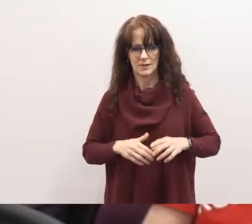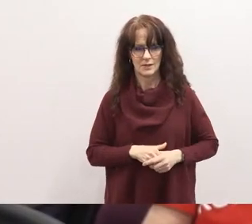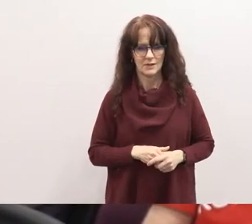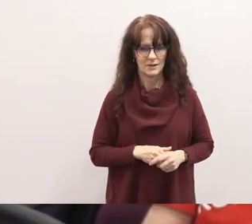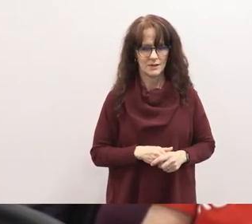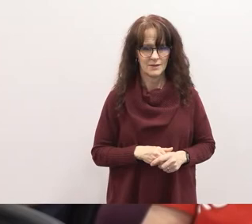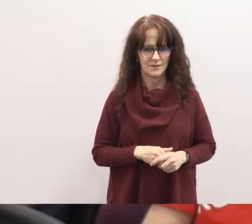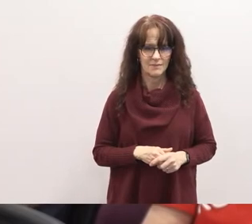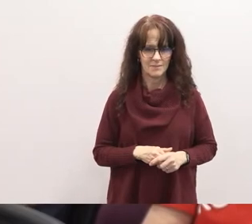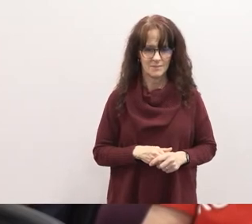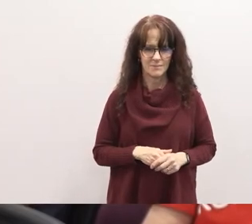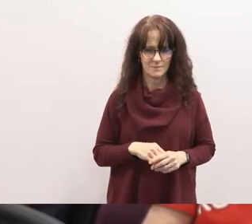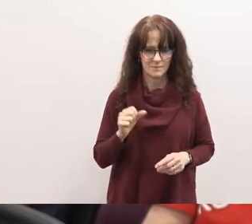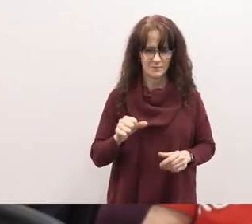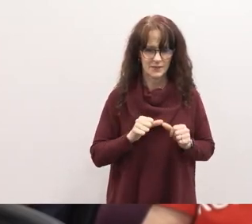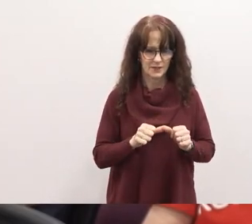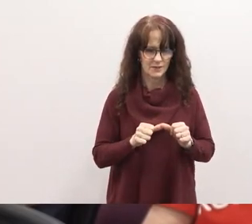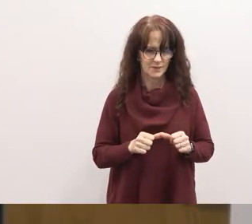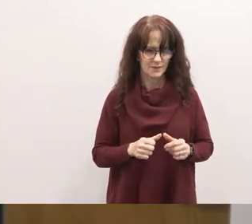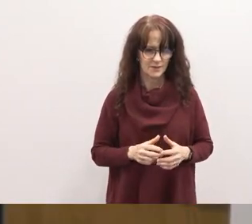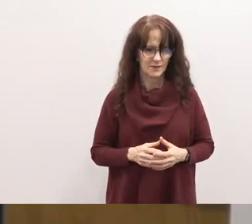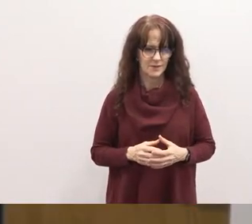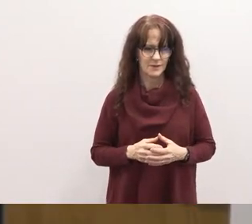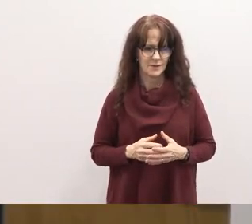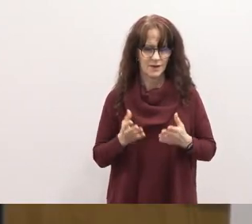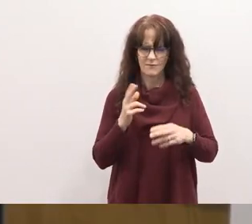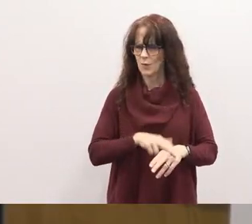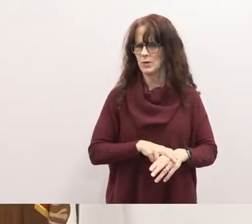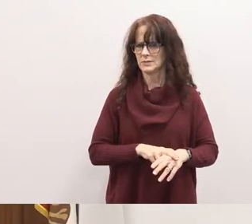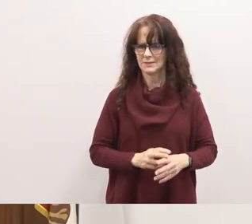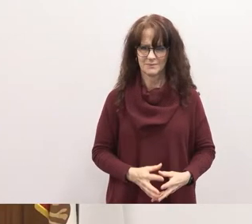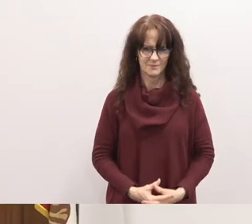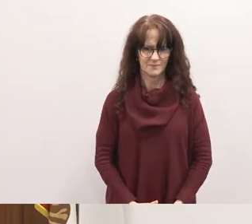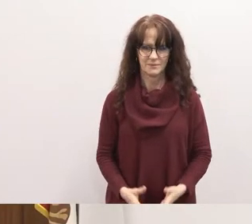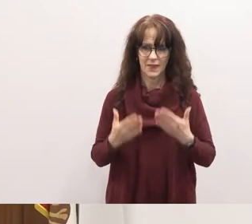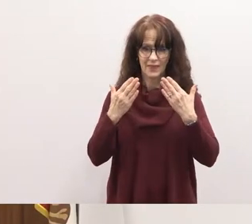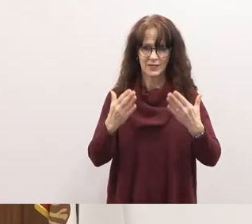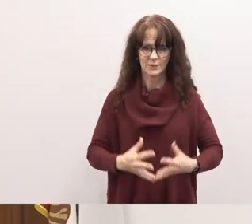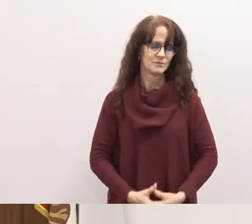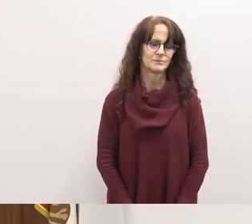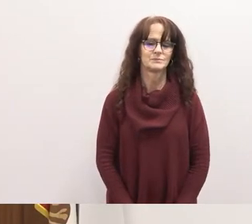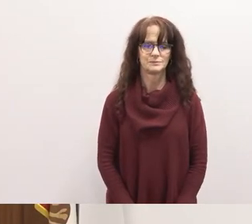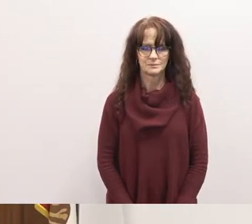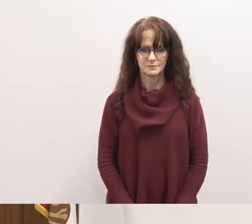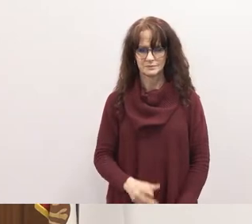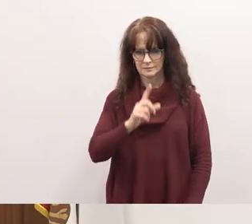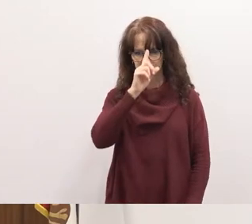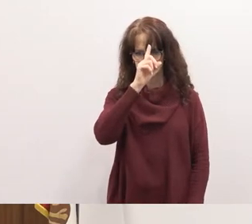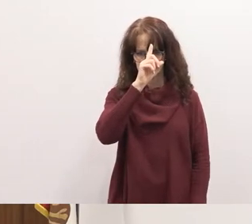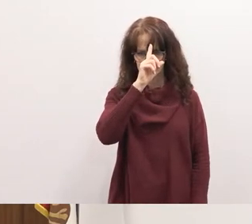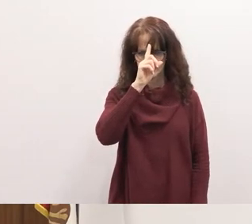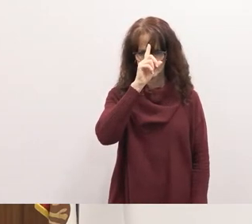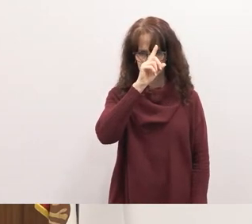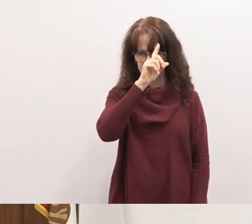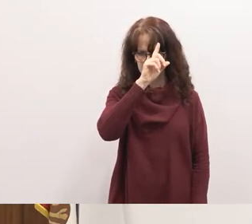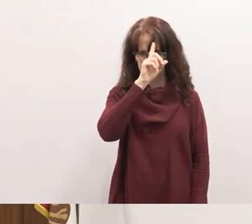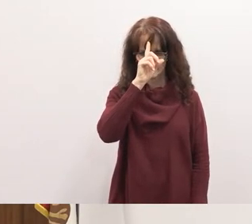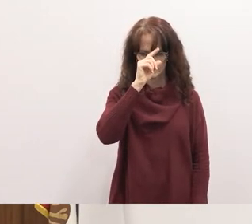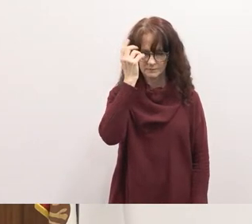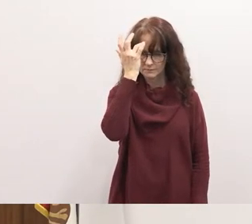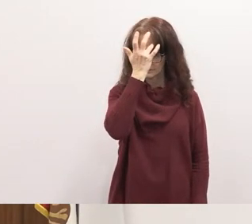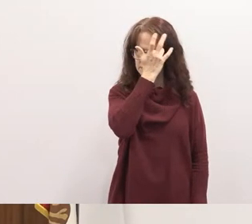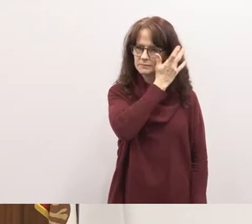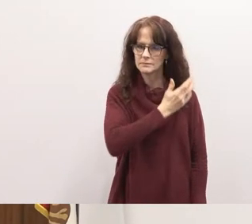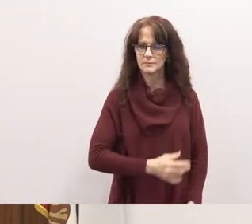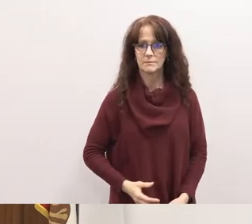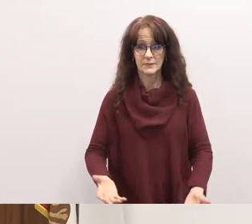main continue goal. To do so. Mm-hmm. All right? Thank you. Of course. Thank you. And we're going to invite you up here so we can